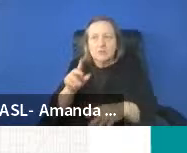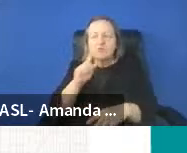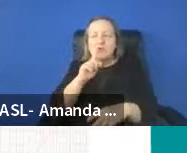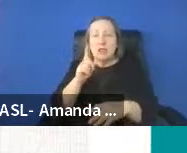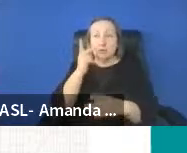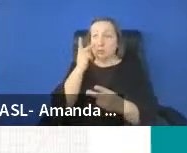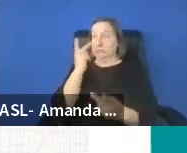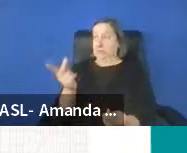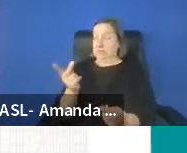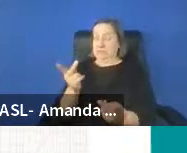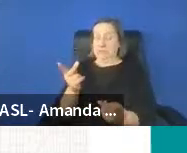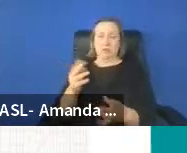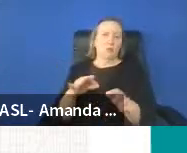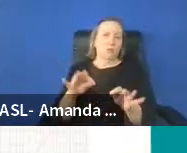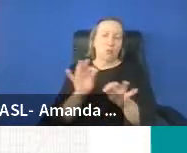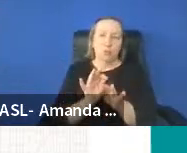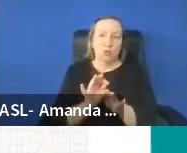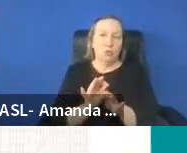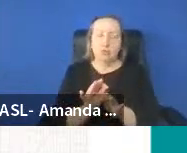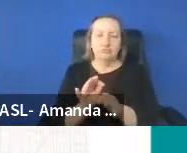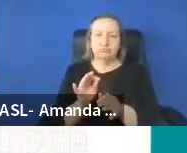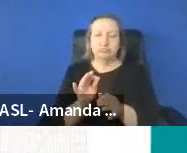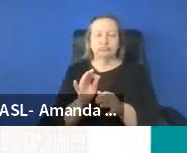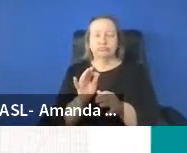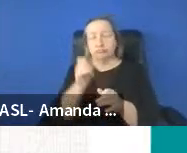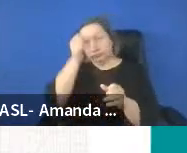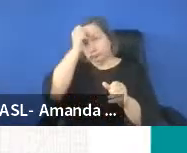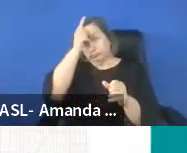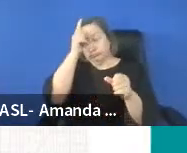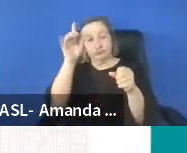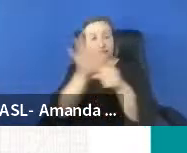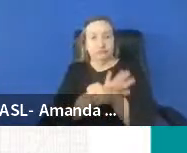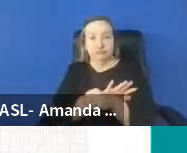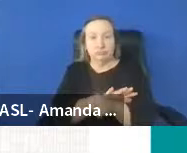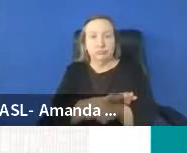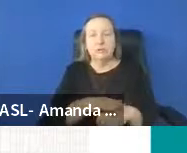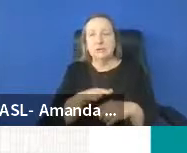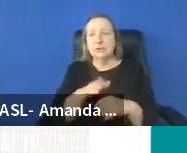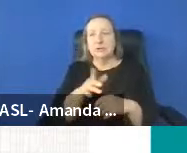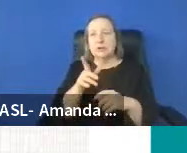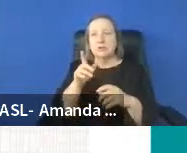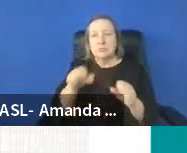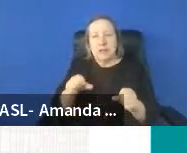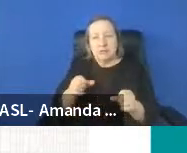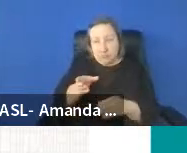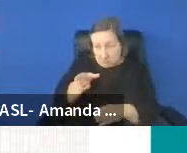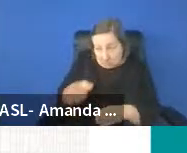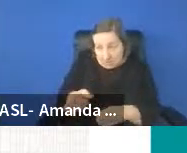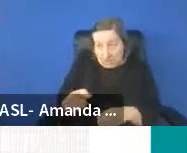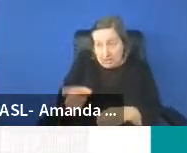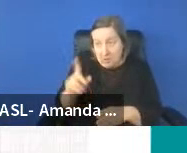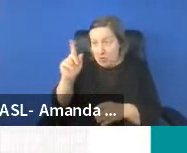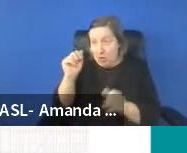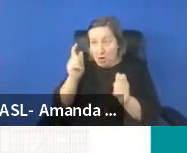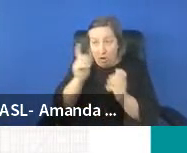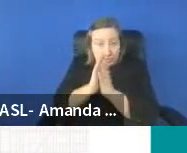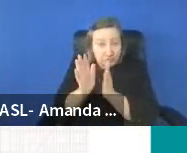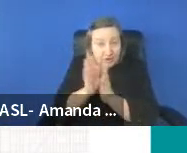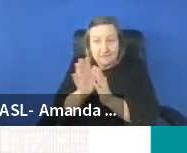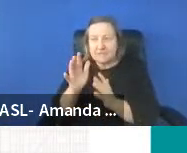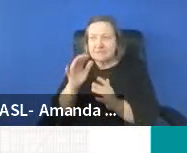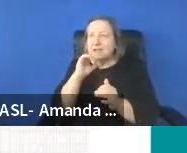worth 1,000 words, but to just be there where all of that traffic, I don't know what it